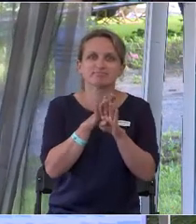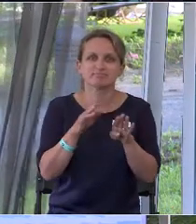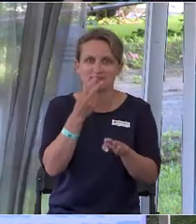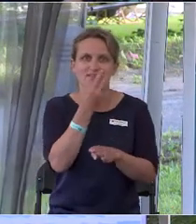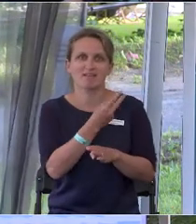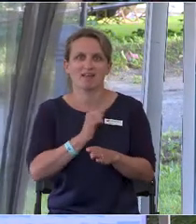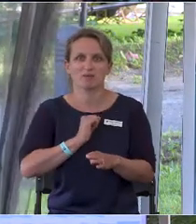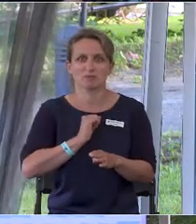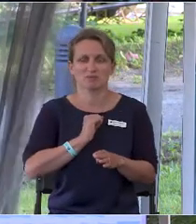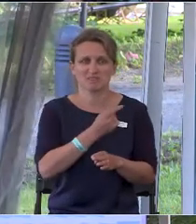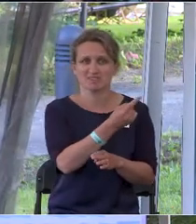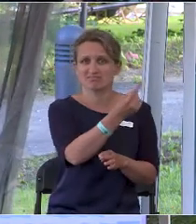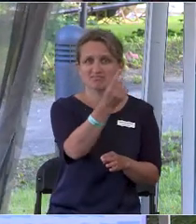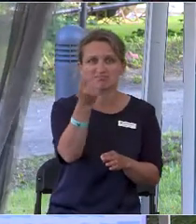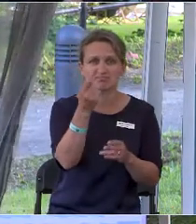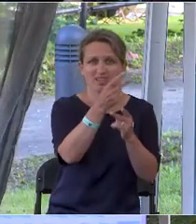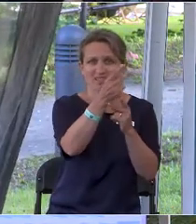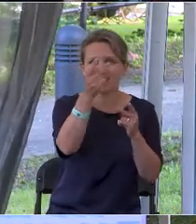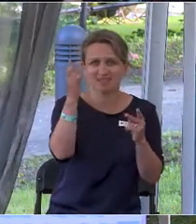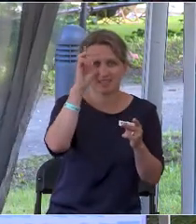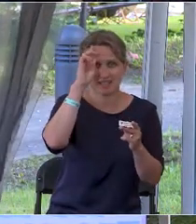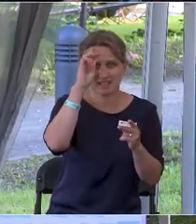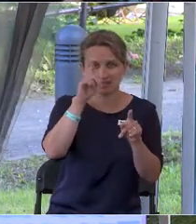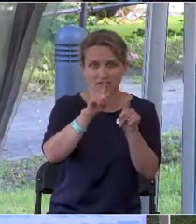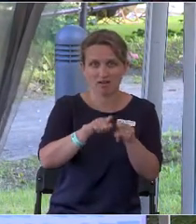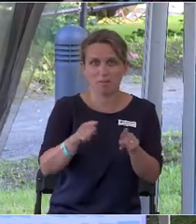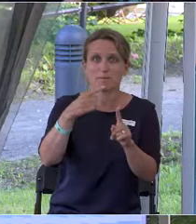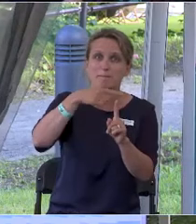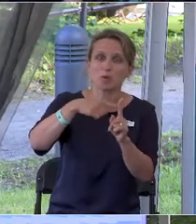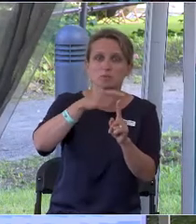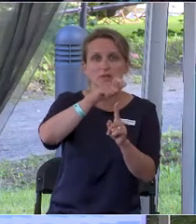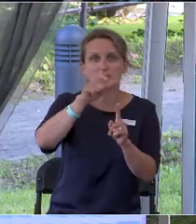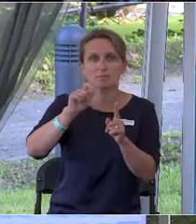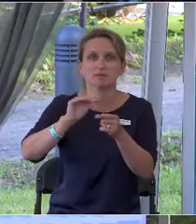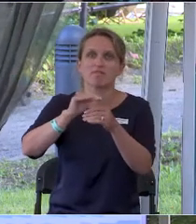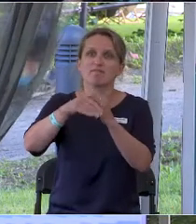I don't think you understand, even though the children move abroad,